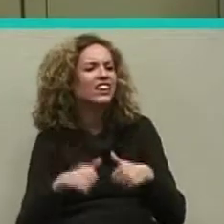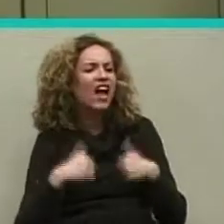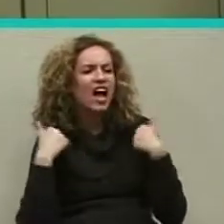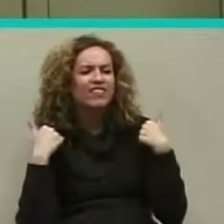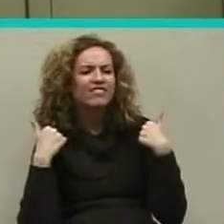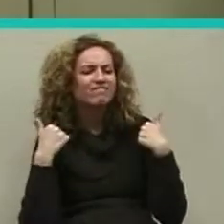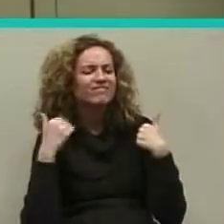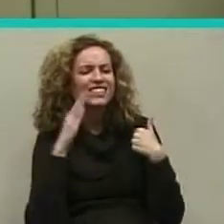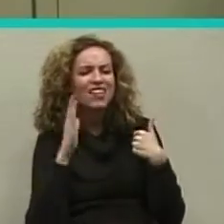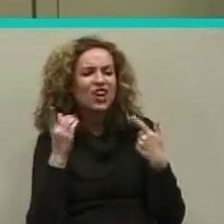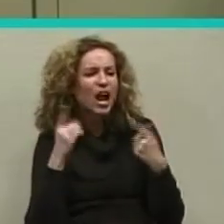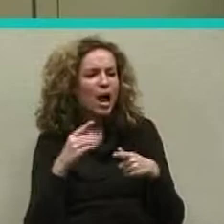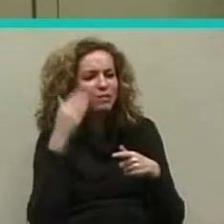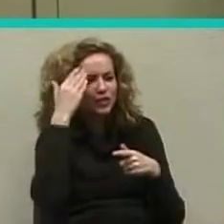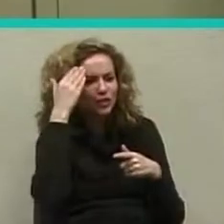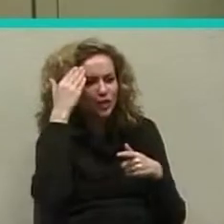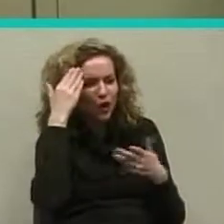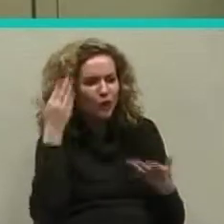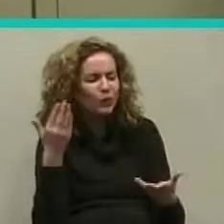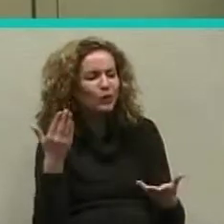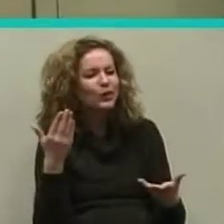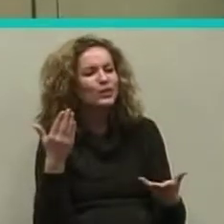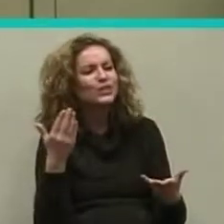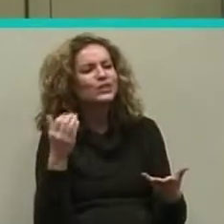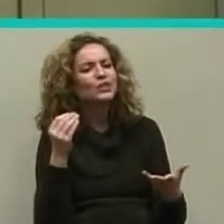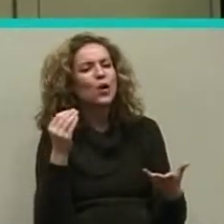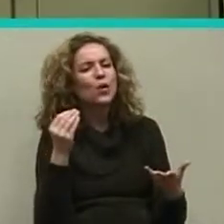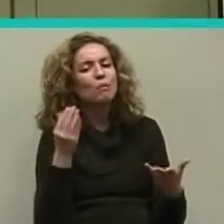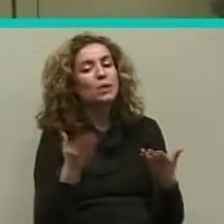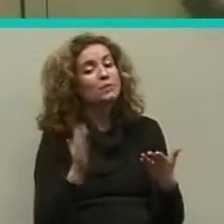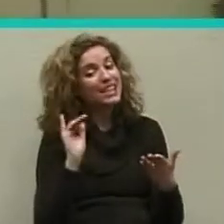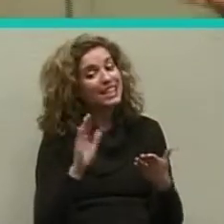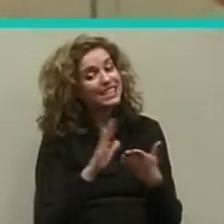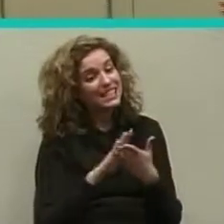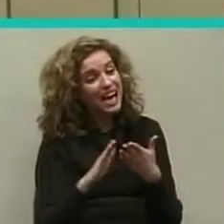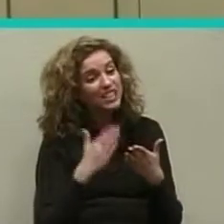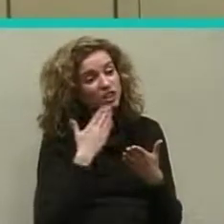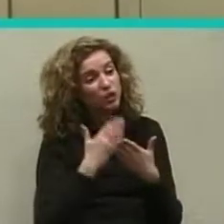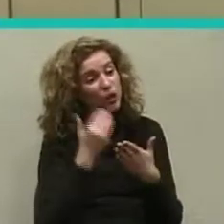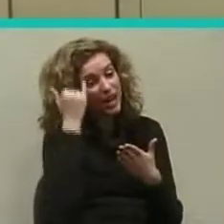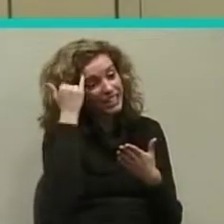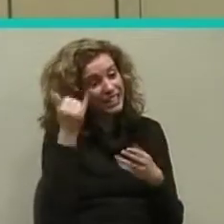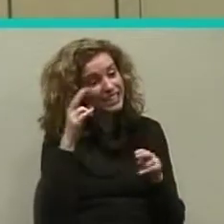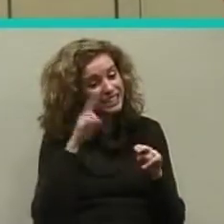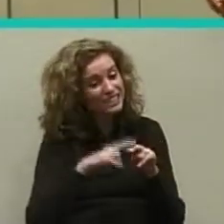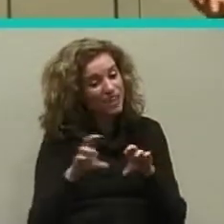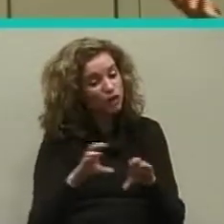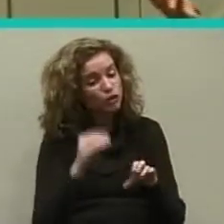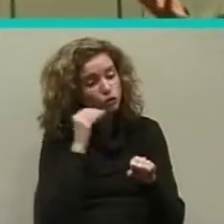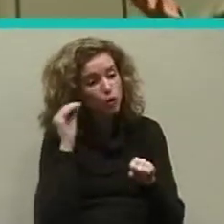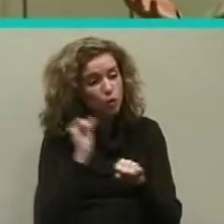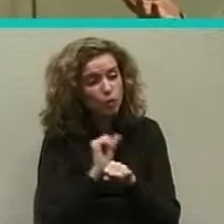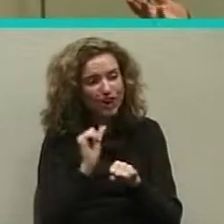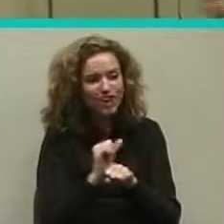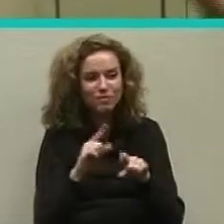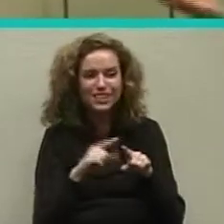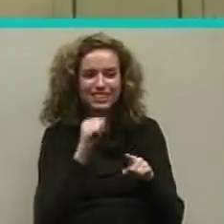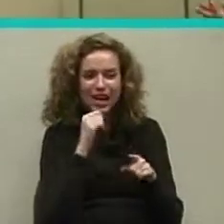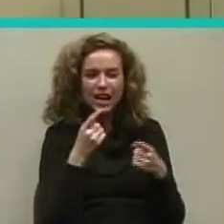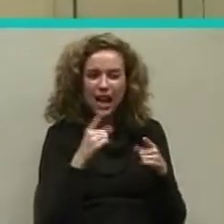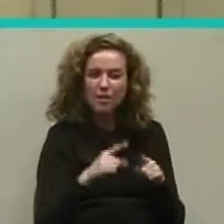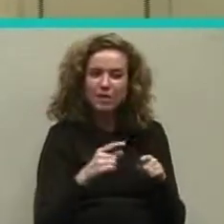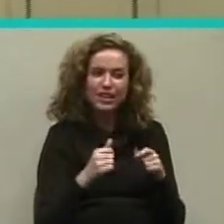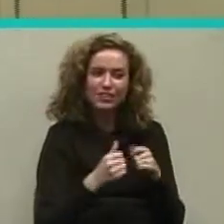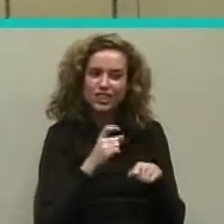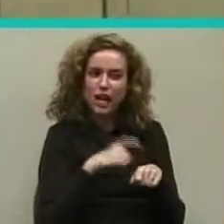get there. Okay? So while I might think that's nice, I can't count on that. Okay? And so I've got to